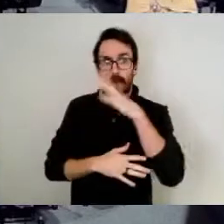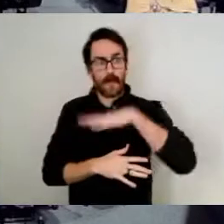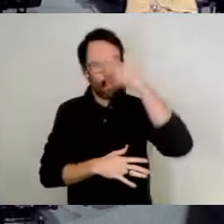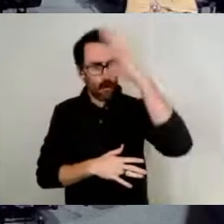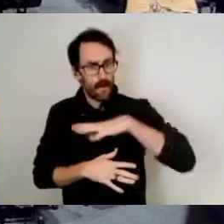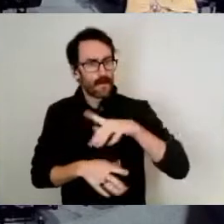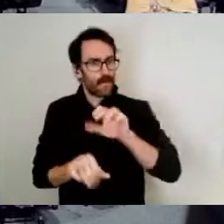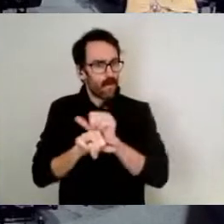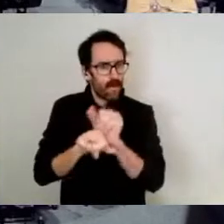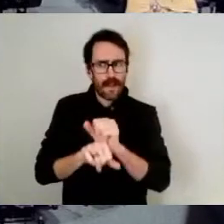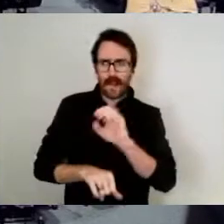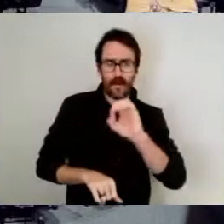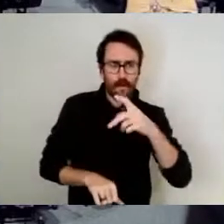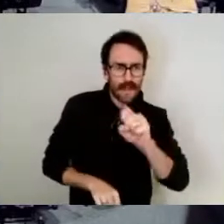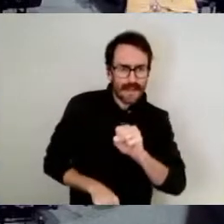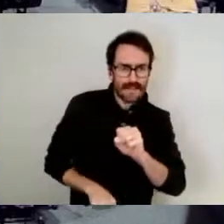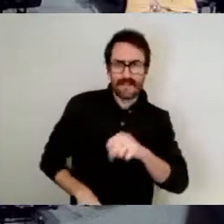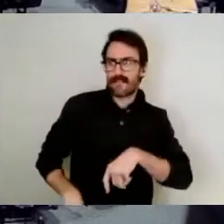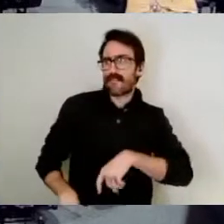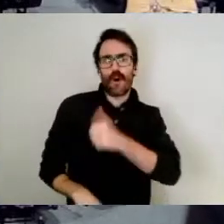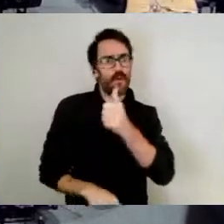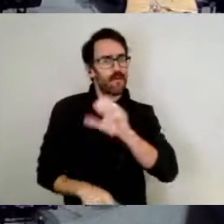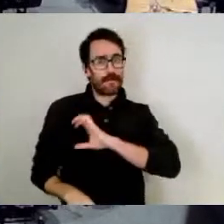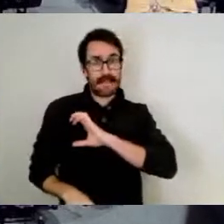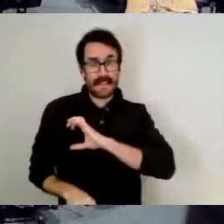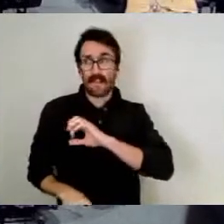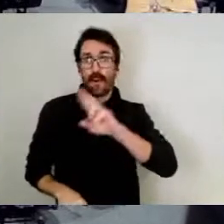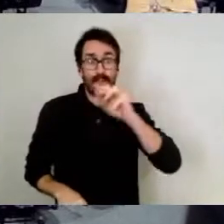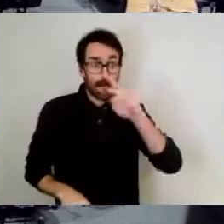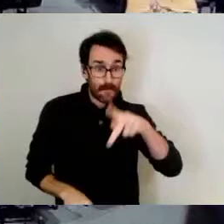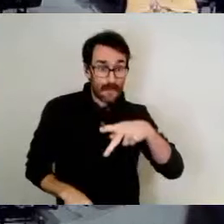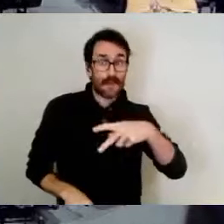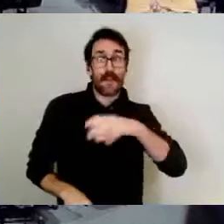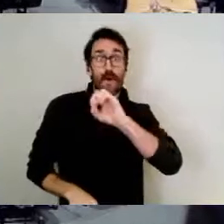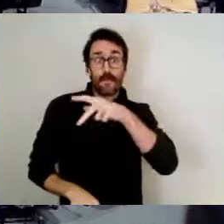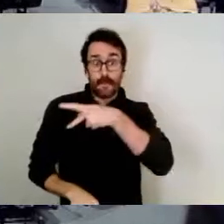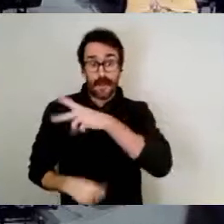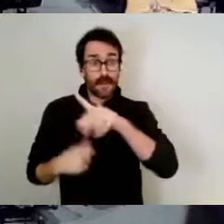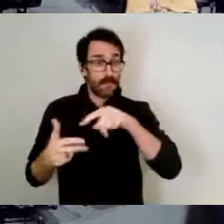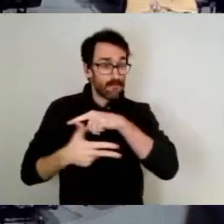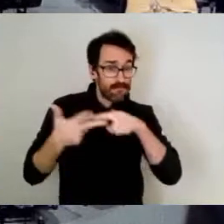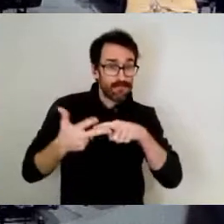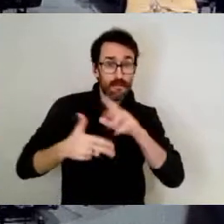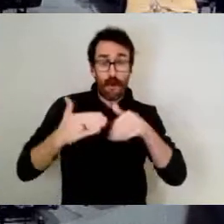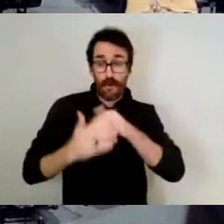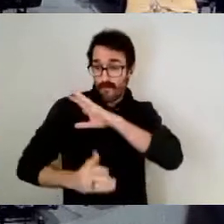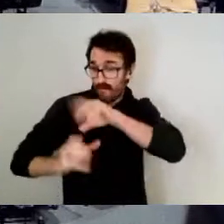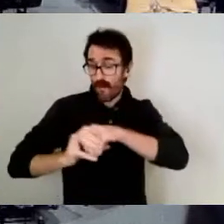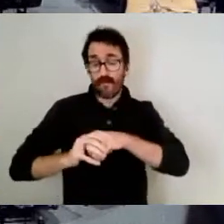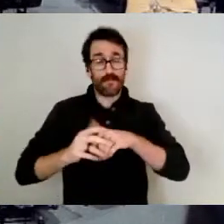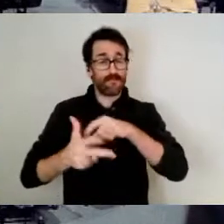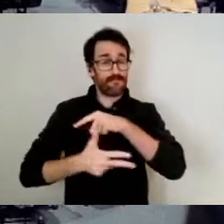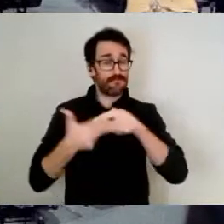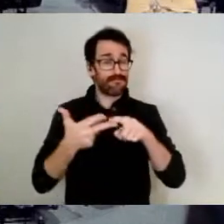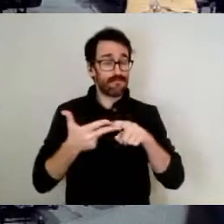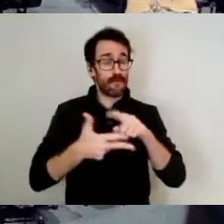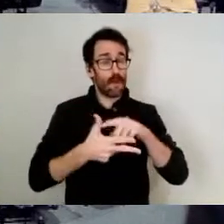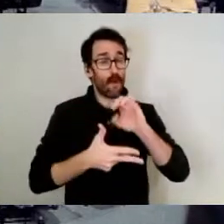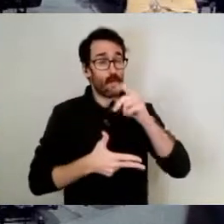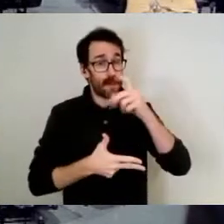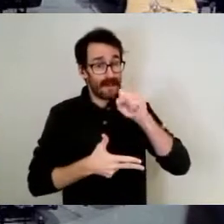their tactics every time police step up enforcement. For example, today with the jerry cans, they're filling them with water to